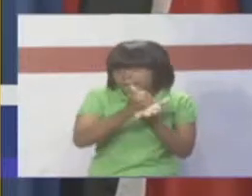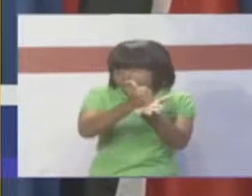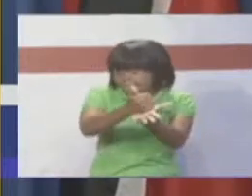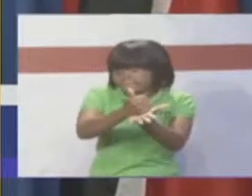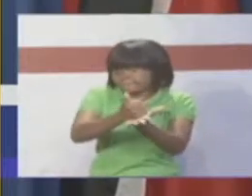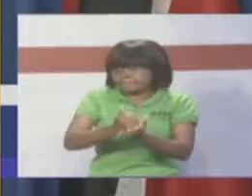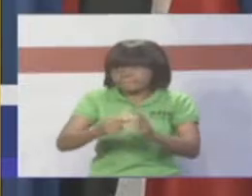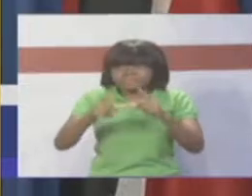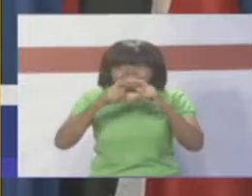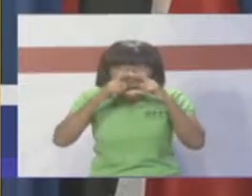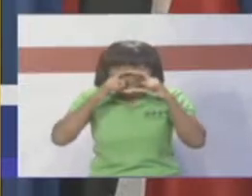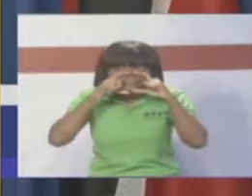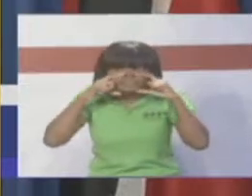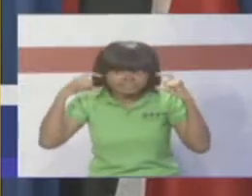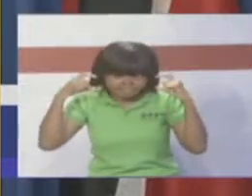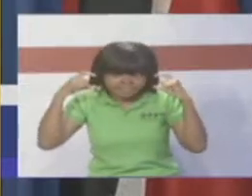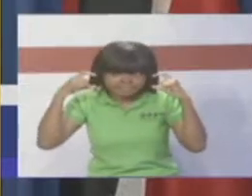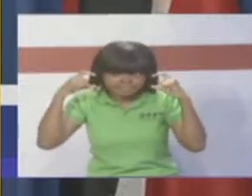do.